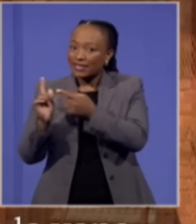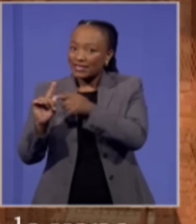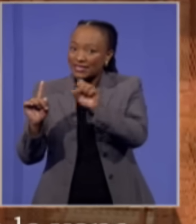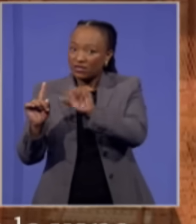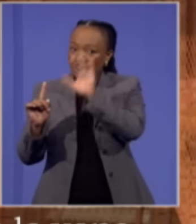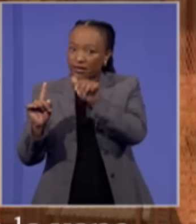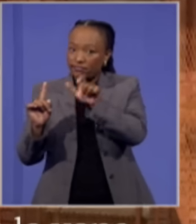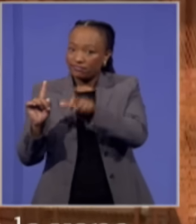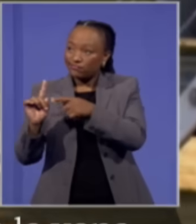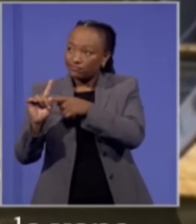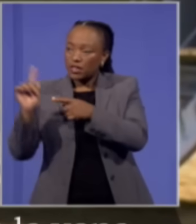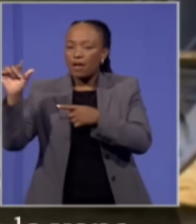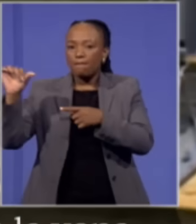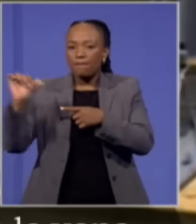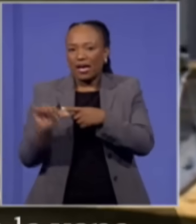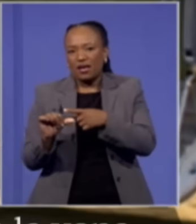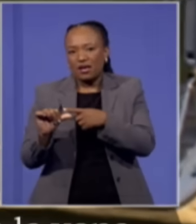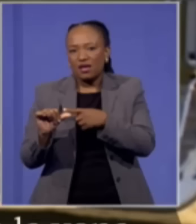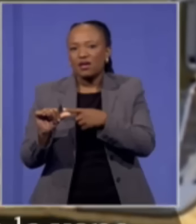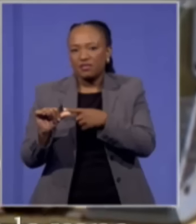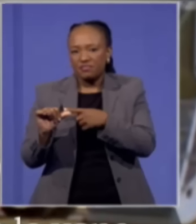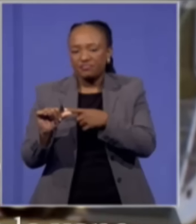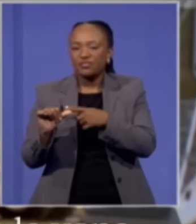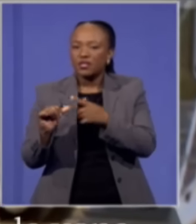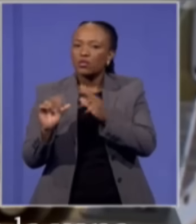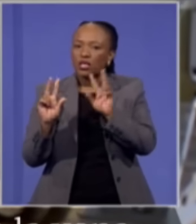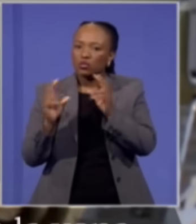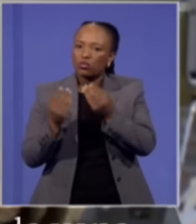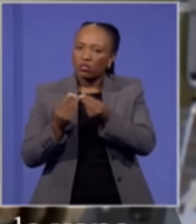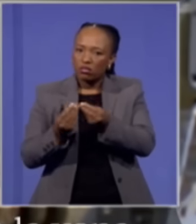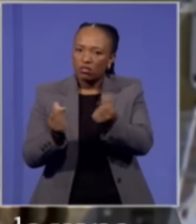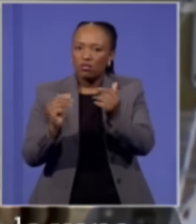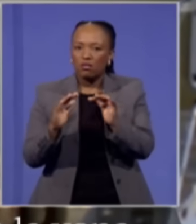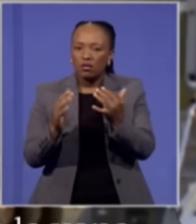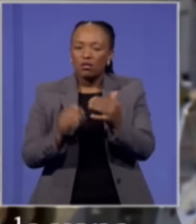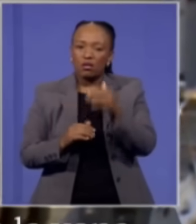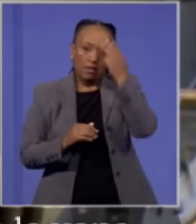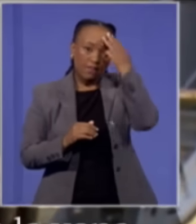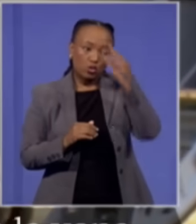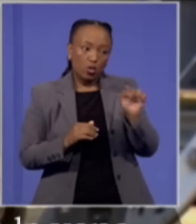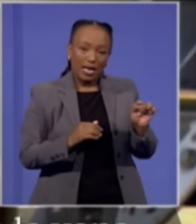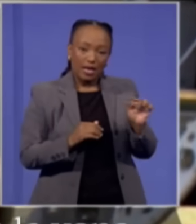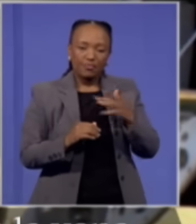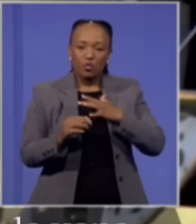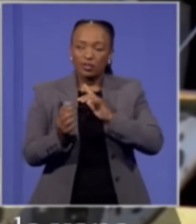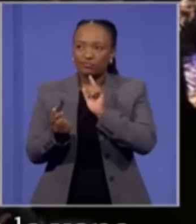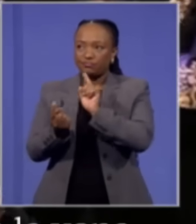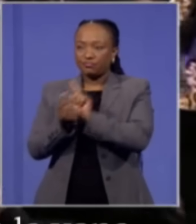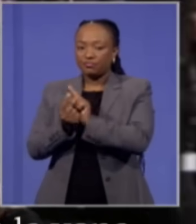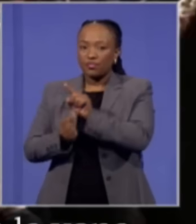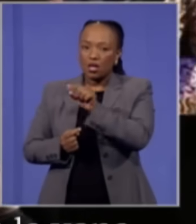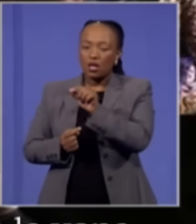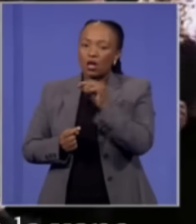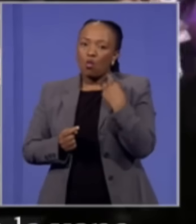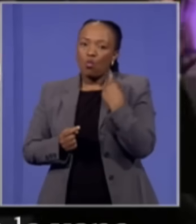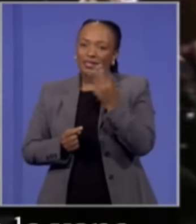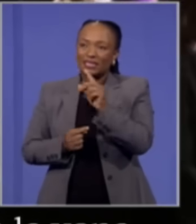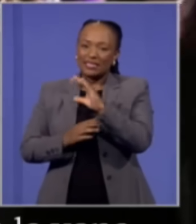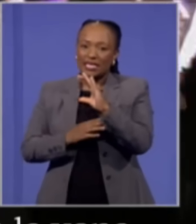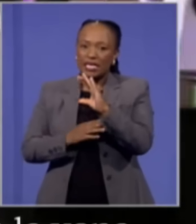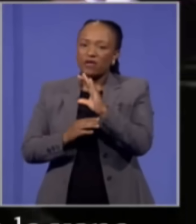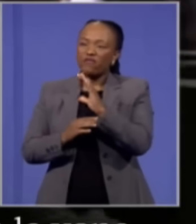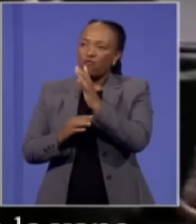work on the transition on this matter. Pretoria e ntse e labalabela ho buisana le Washington DC ho boloka dikamano tse ntle.